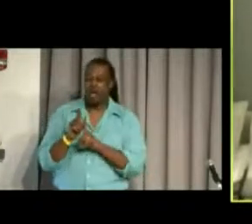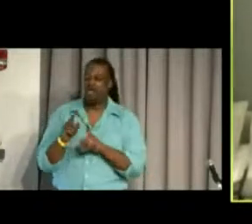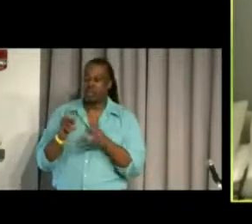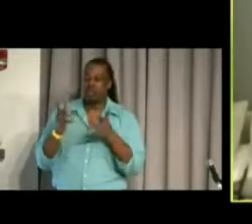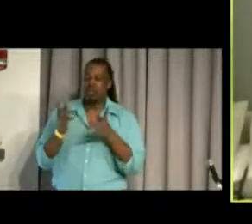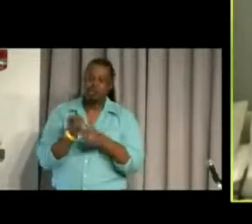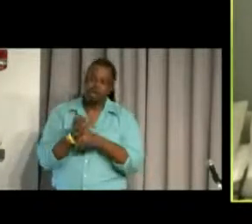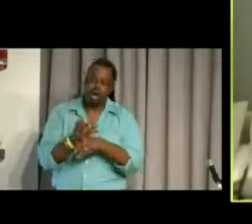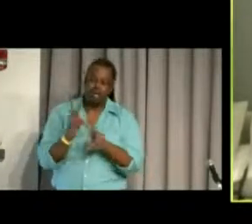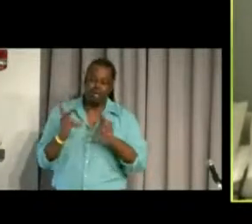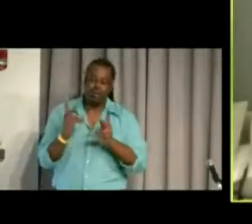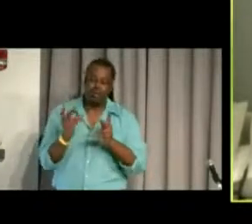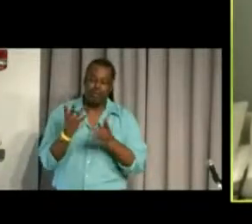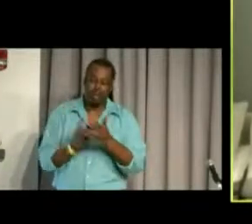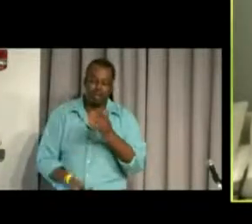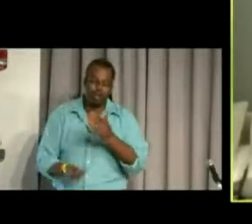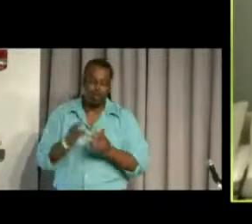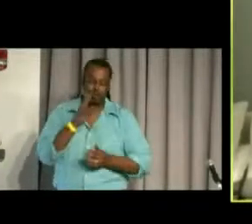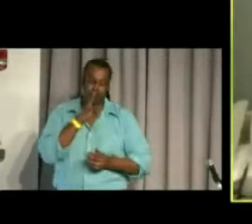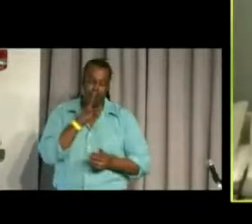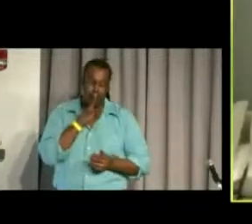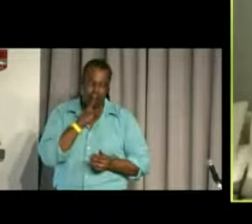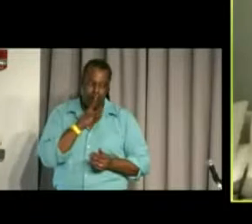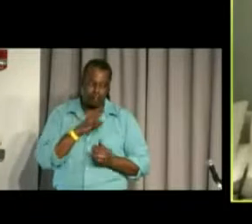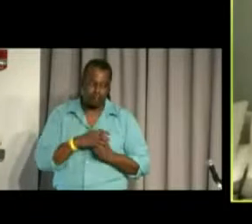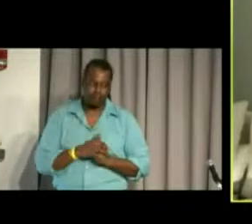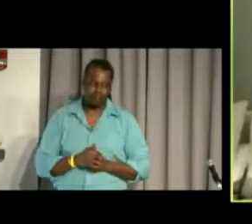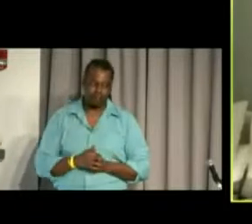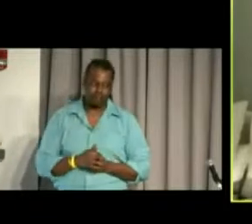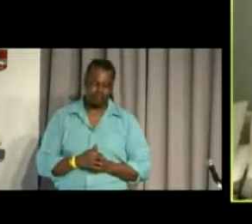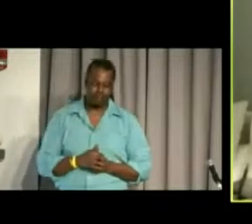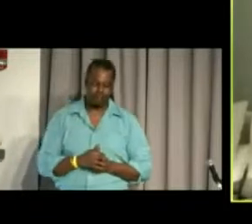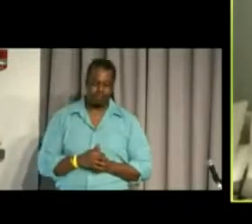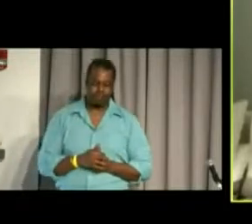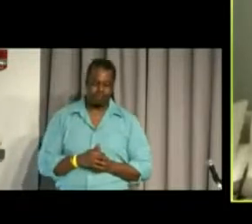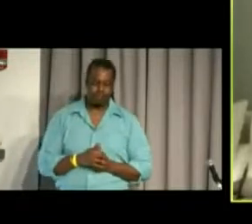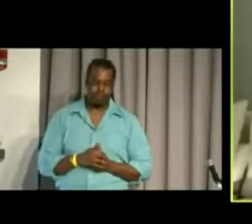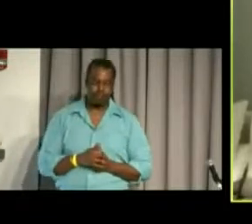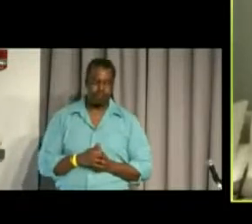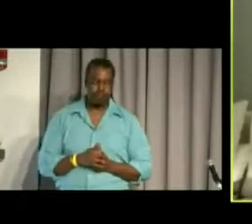without water, but I can answer any additional questions.